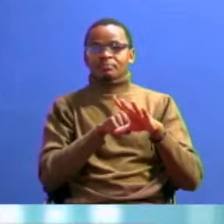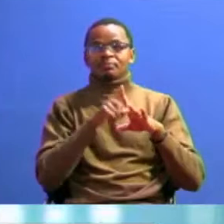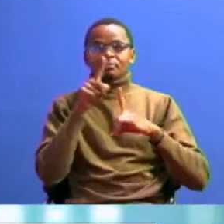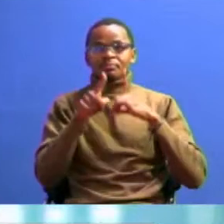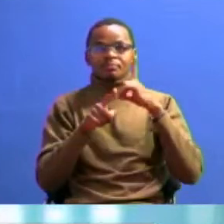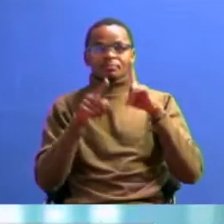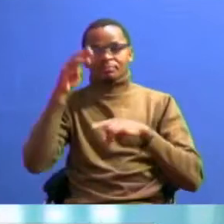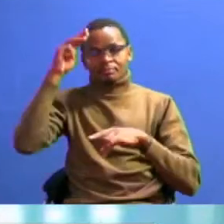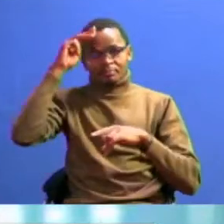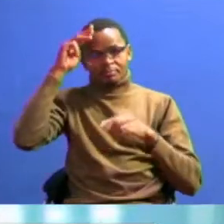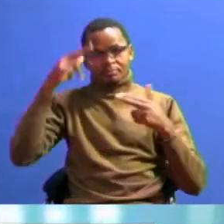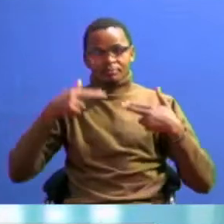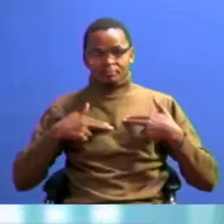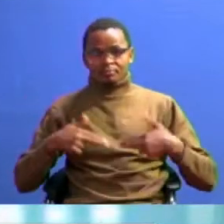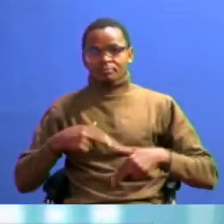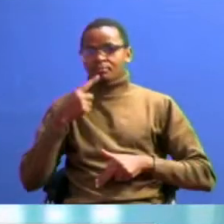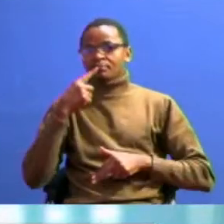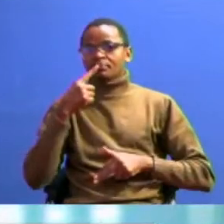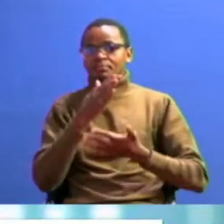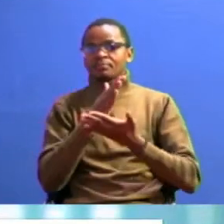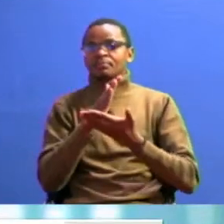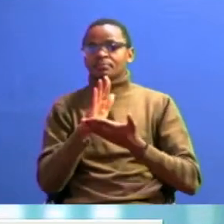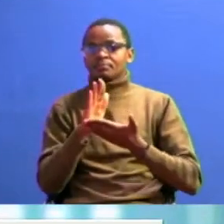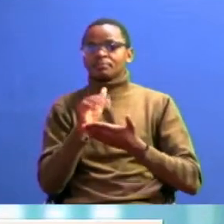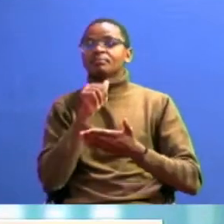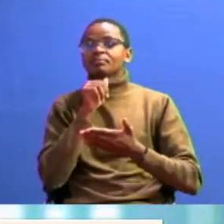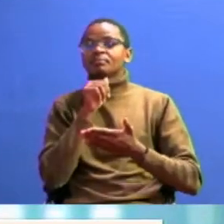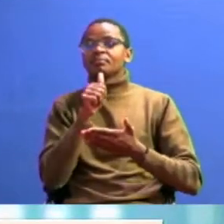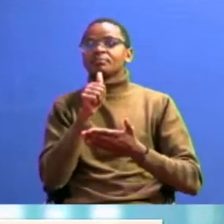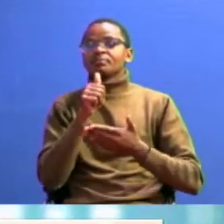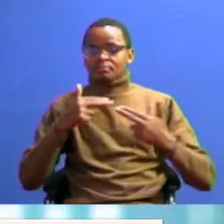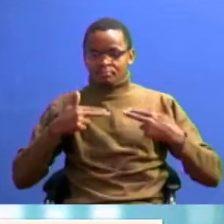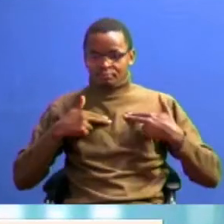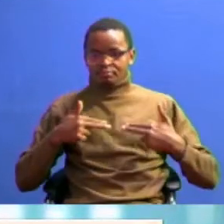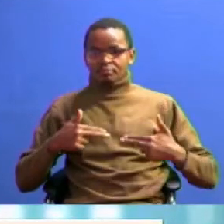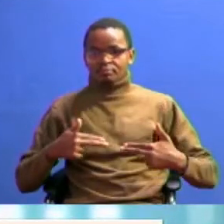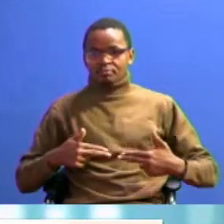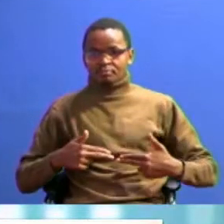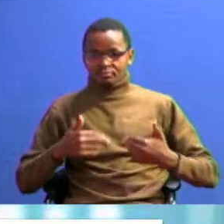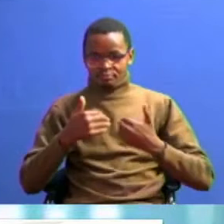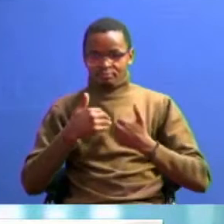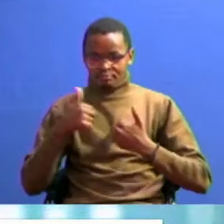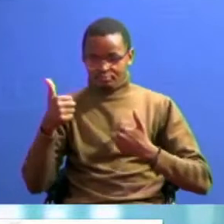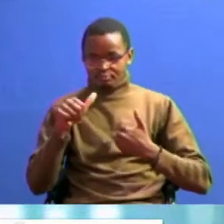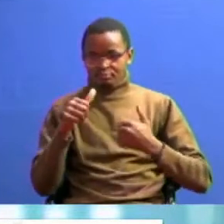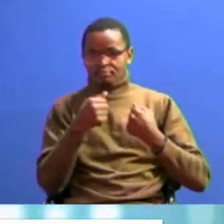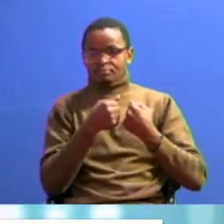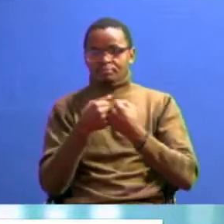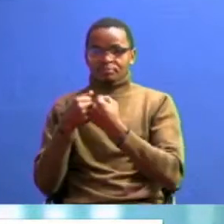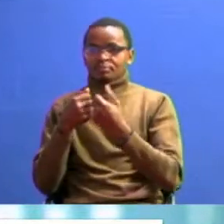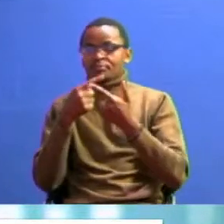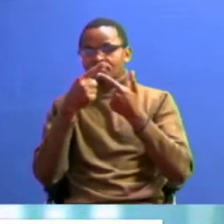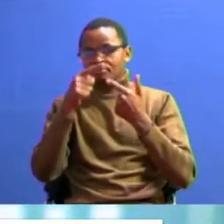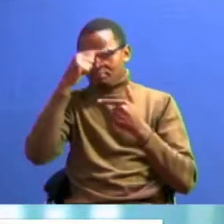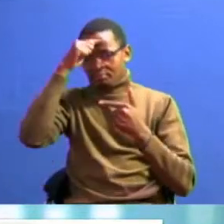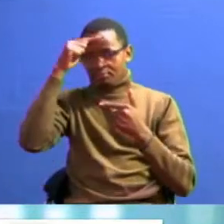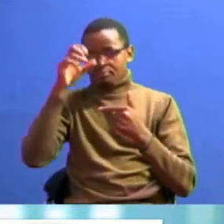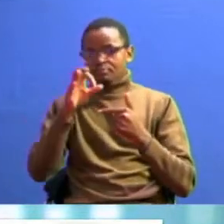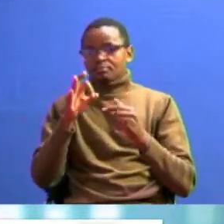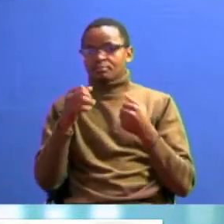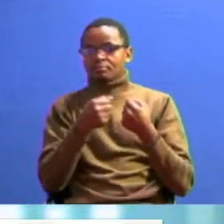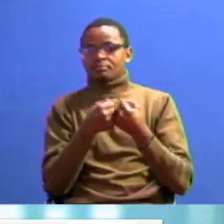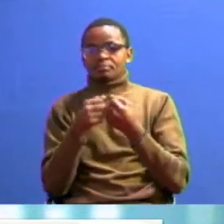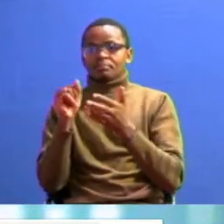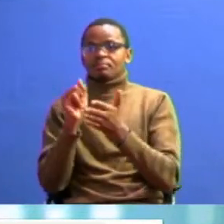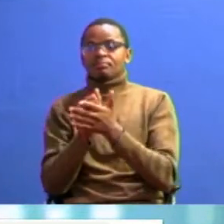mental health, we are saying that someone may not be physically having any challenge, but because of challenges